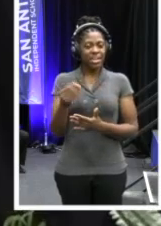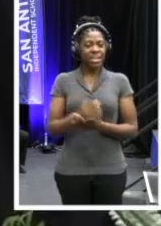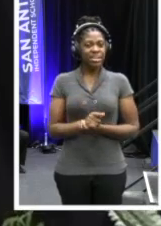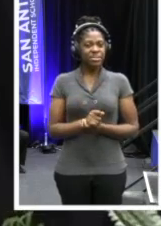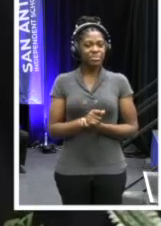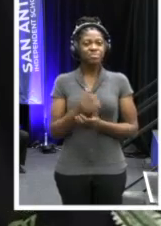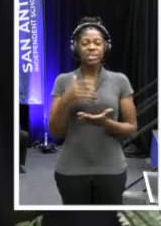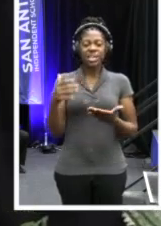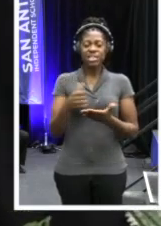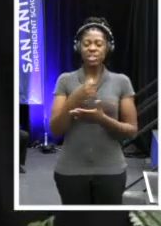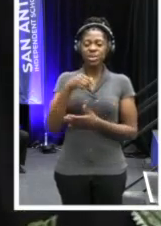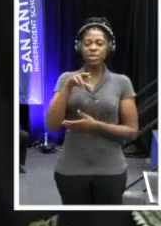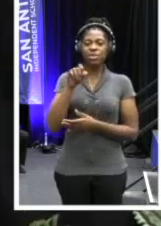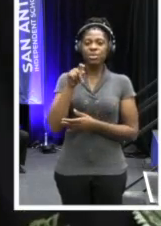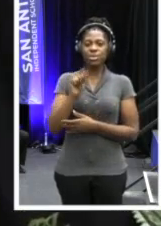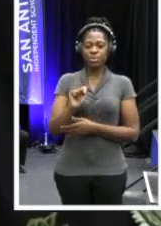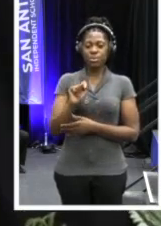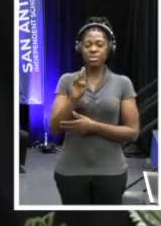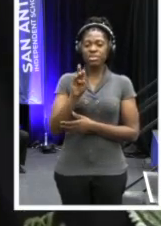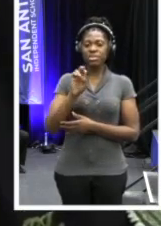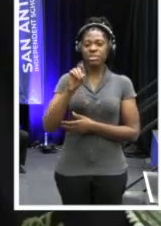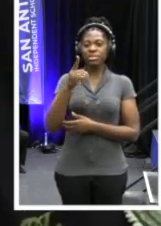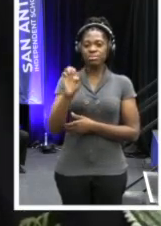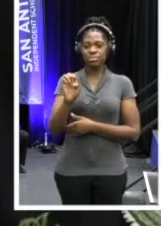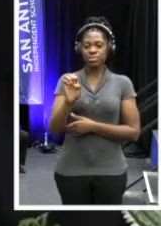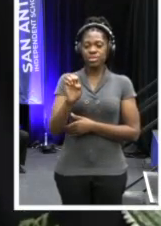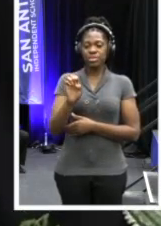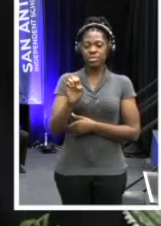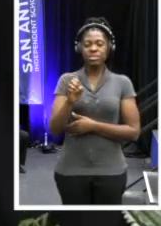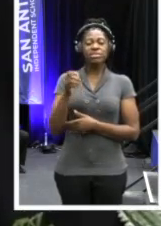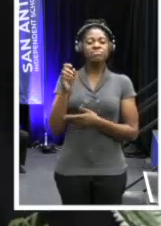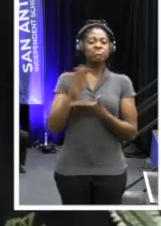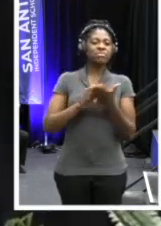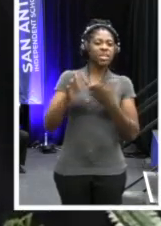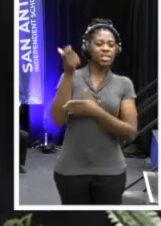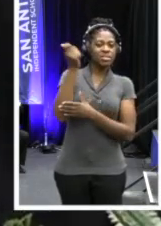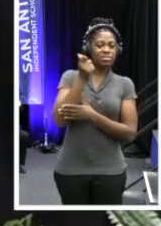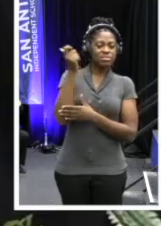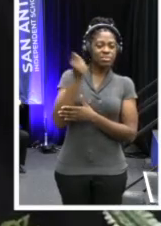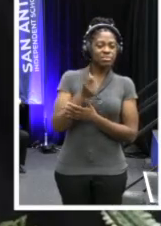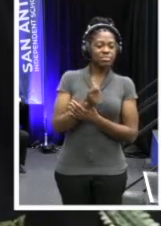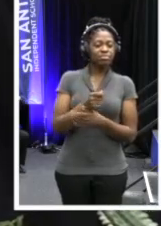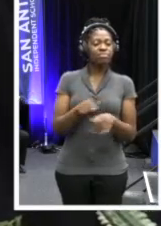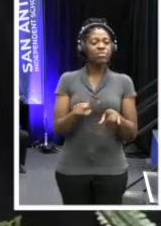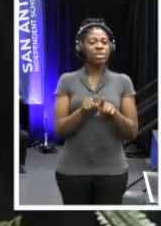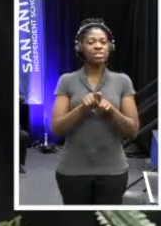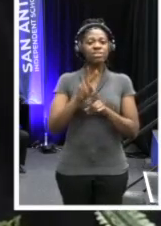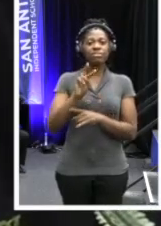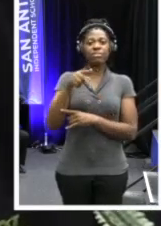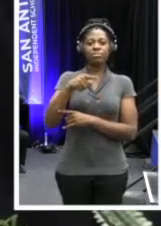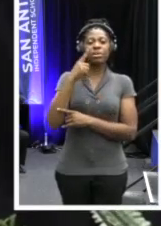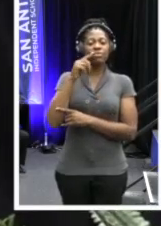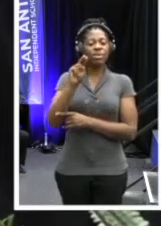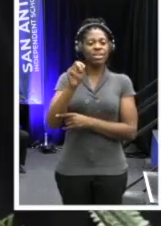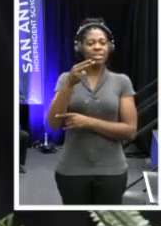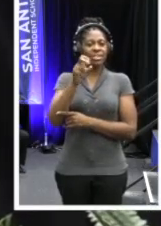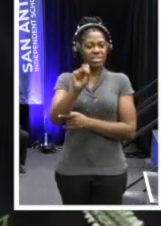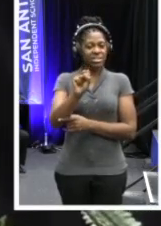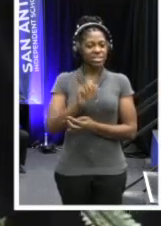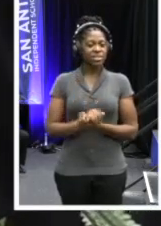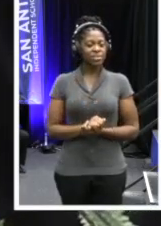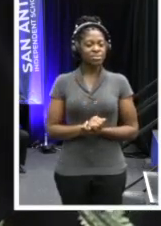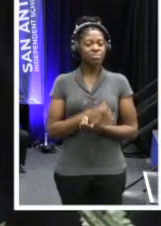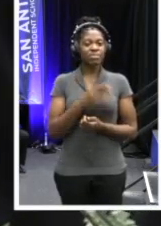earned the Questbridge College Prep Scholar Award. Josh currently serves as the Vice President of the National Honor Society